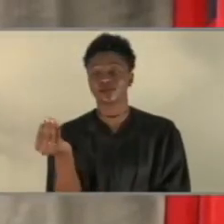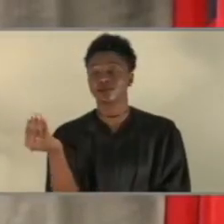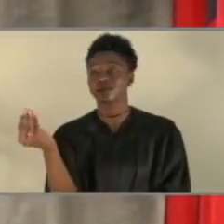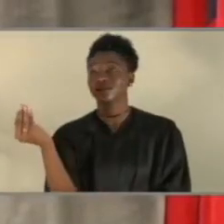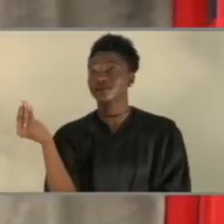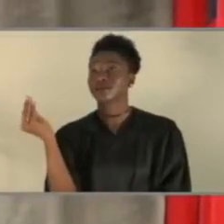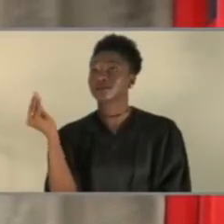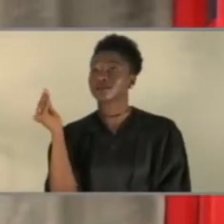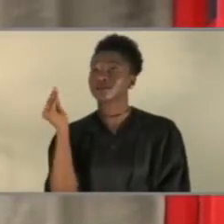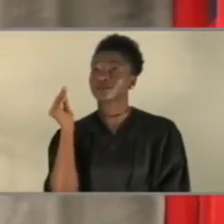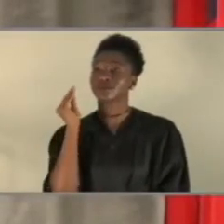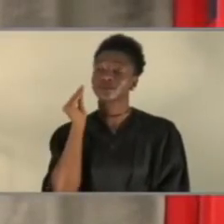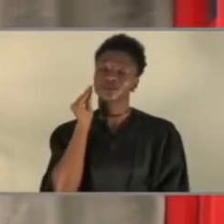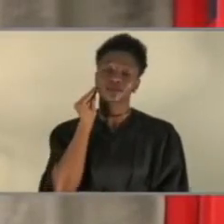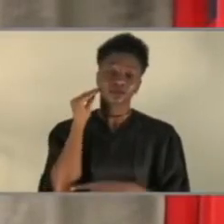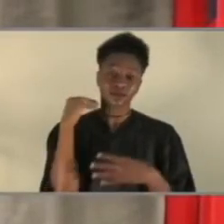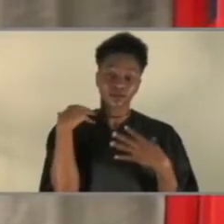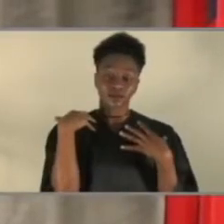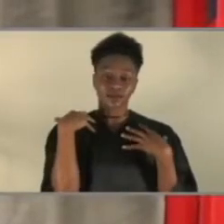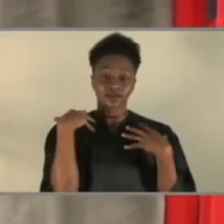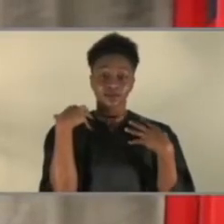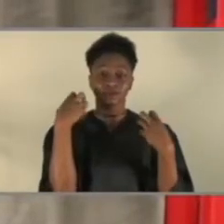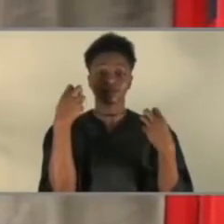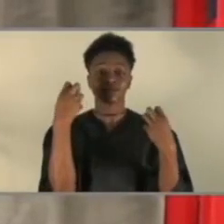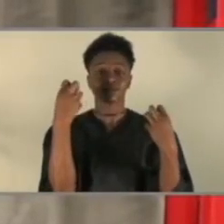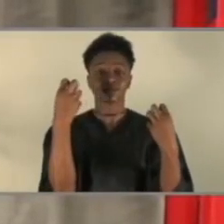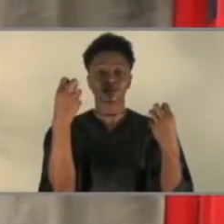home of the